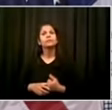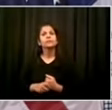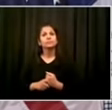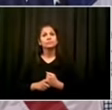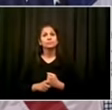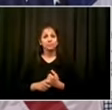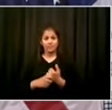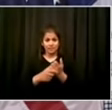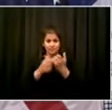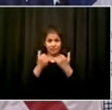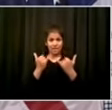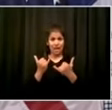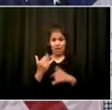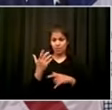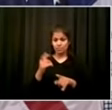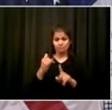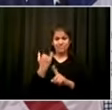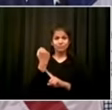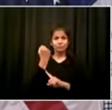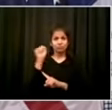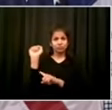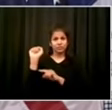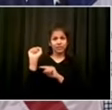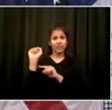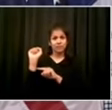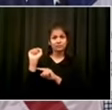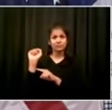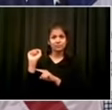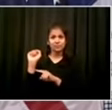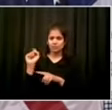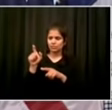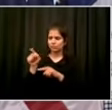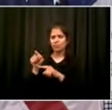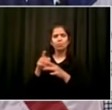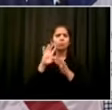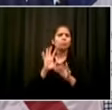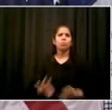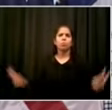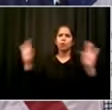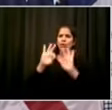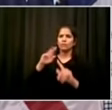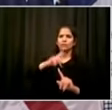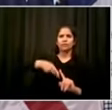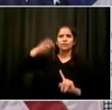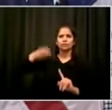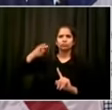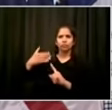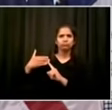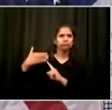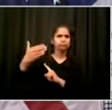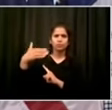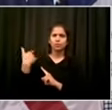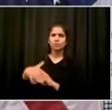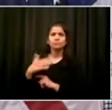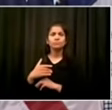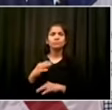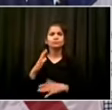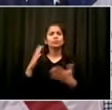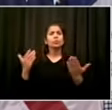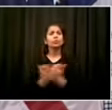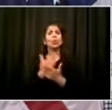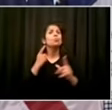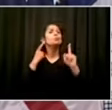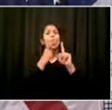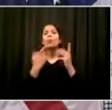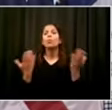board, avoiding serious injury to anyone and everyone involved, whether they be protester or